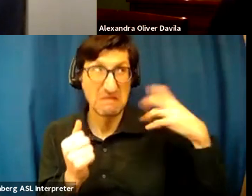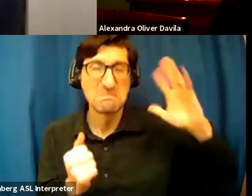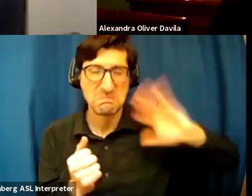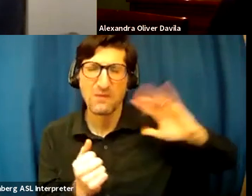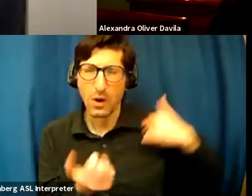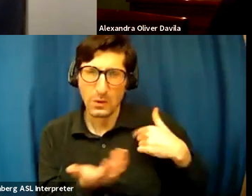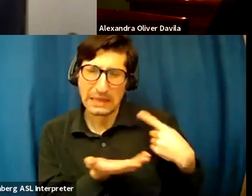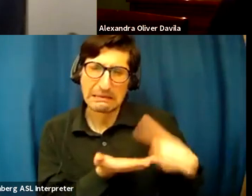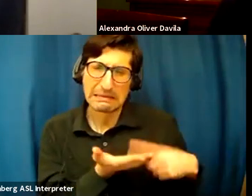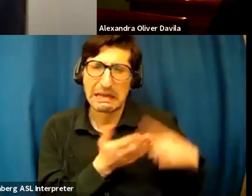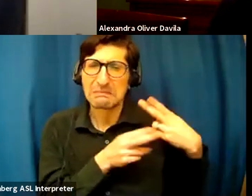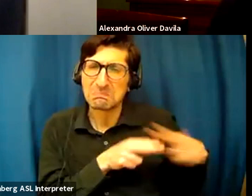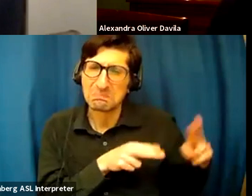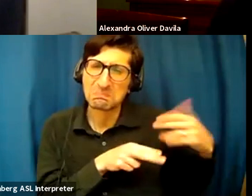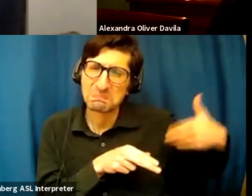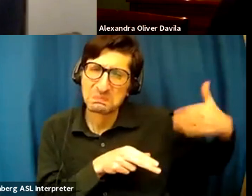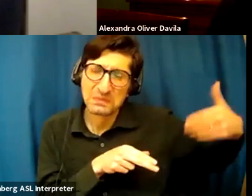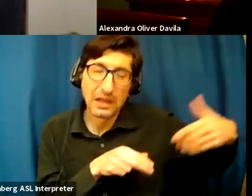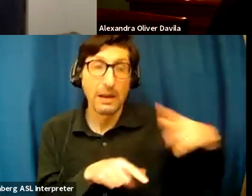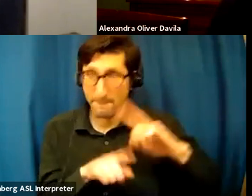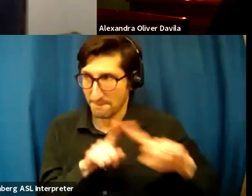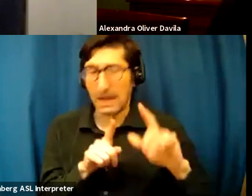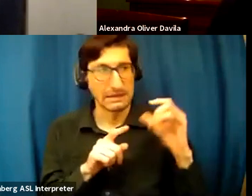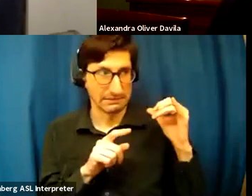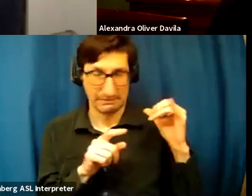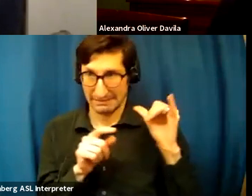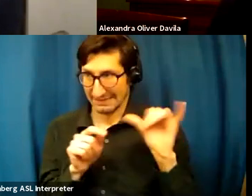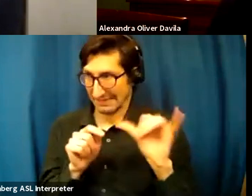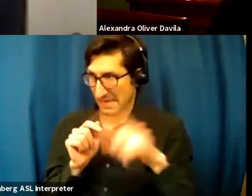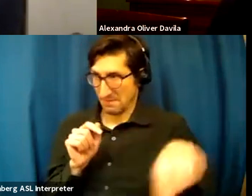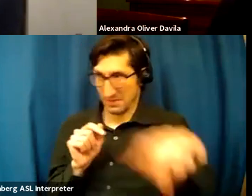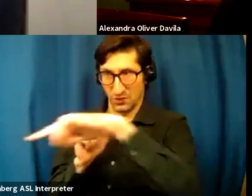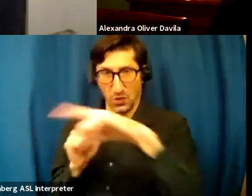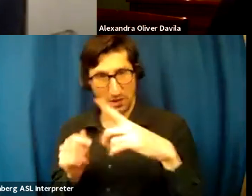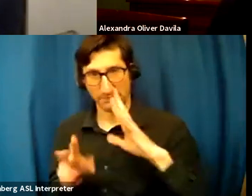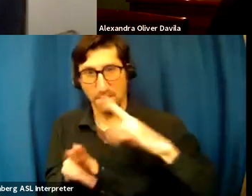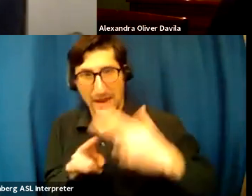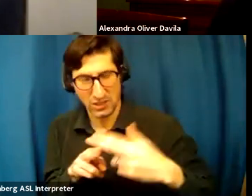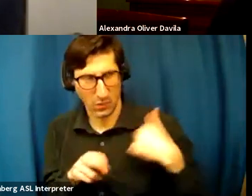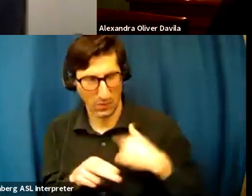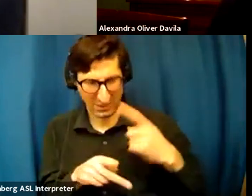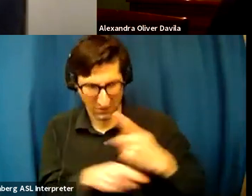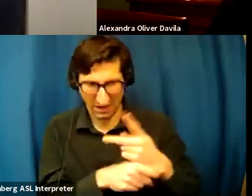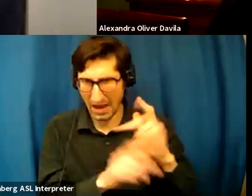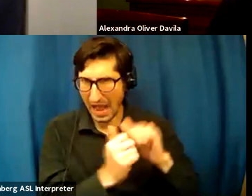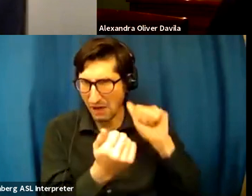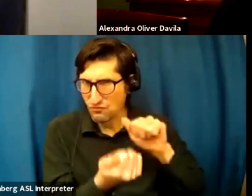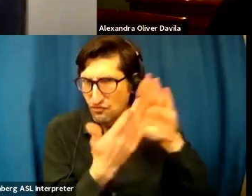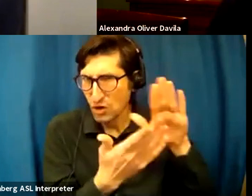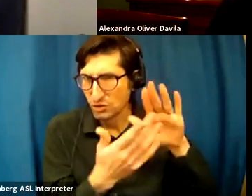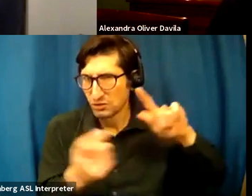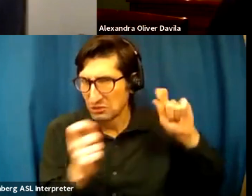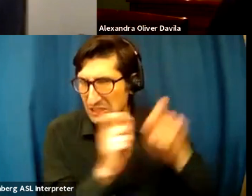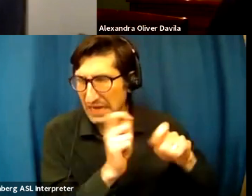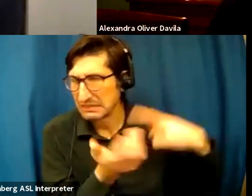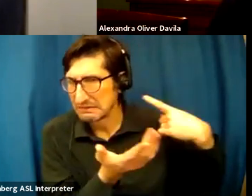you, we have to understand where we can have impact on this. So we'll come back at a future meeting